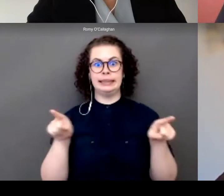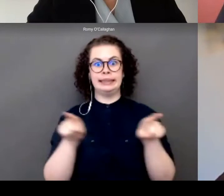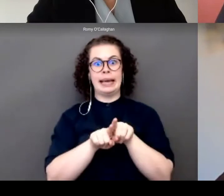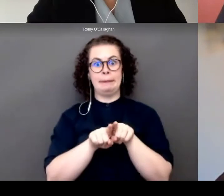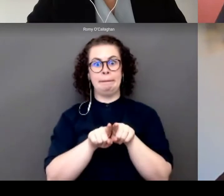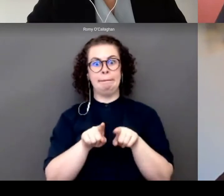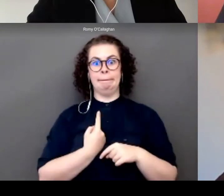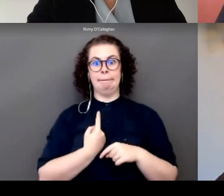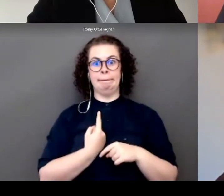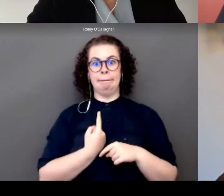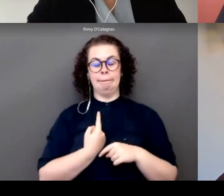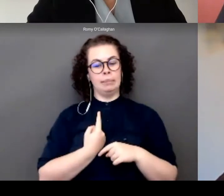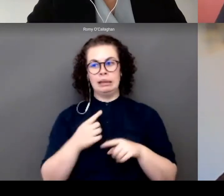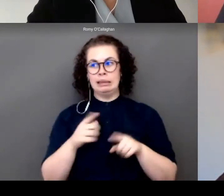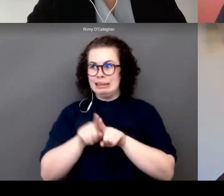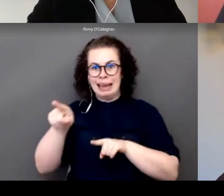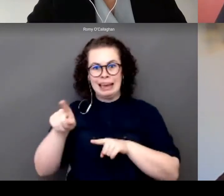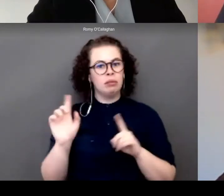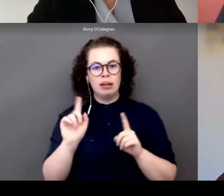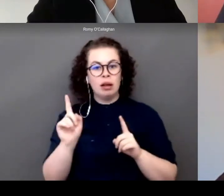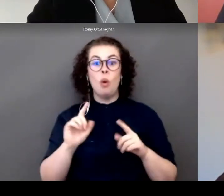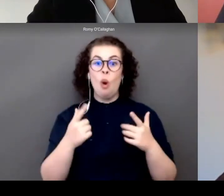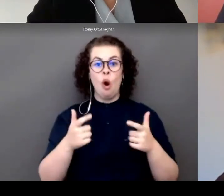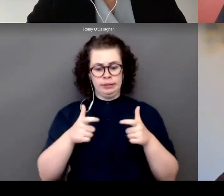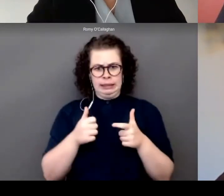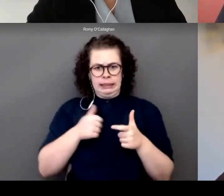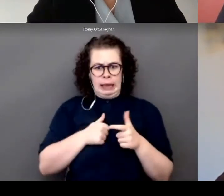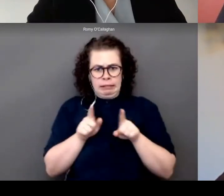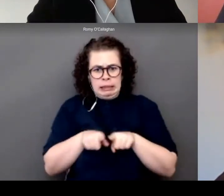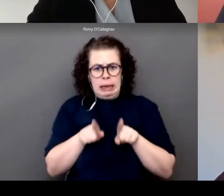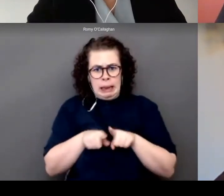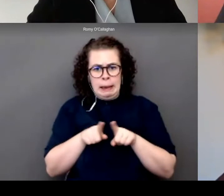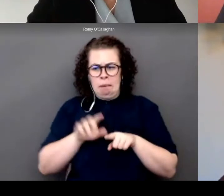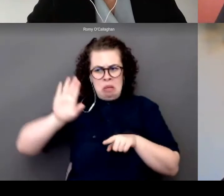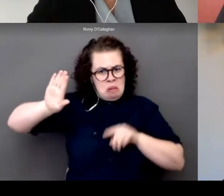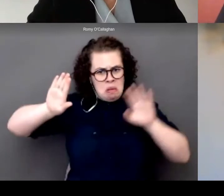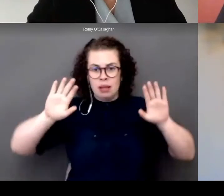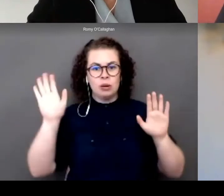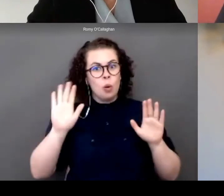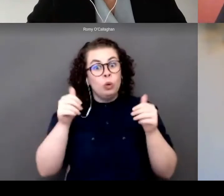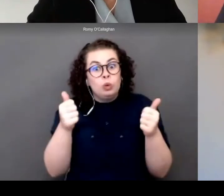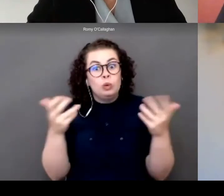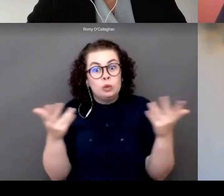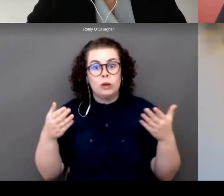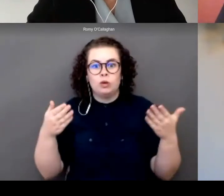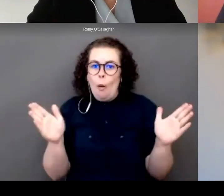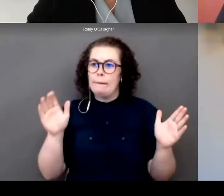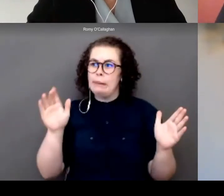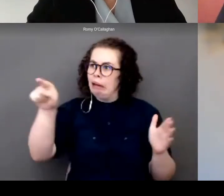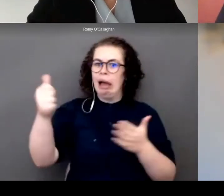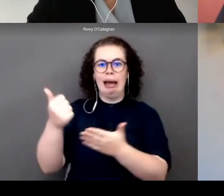can get help from outside? And I would just comment on a few